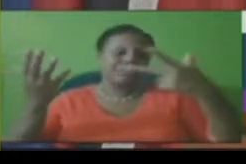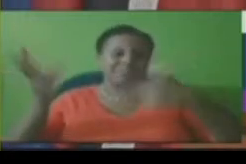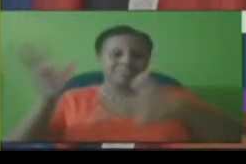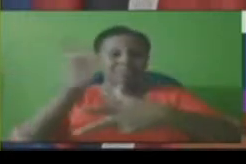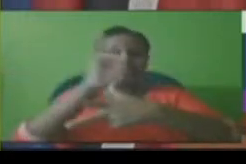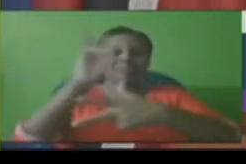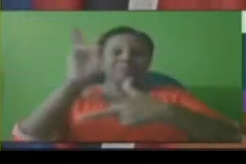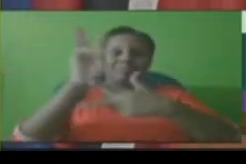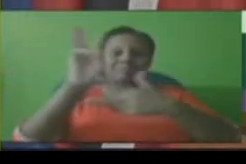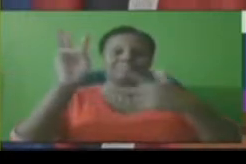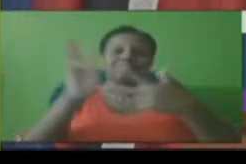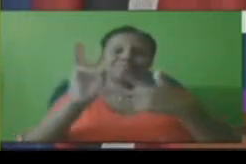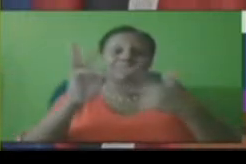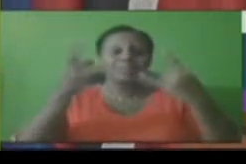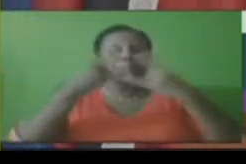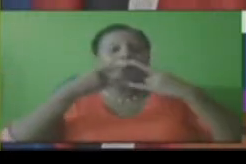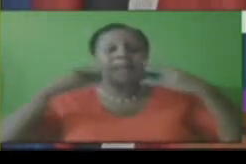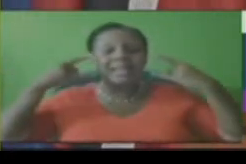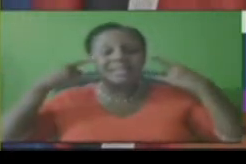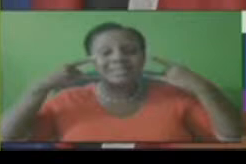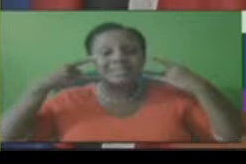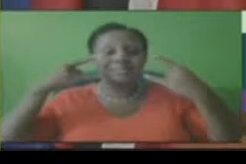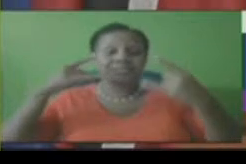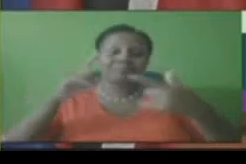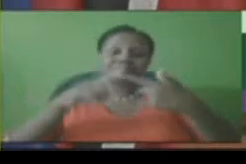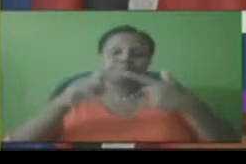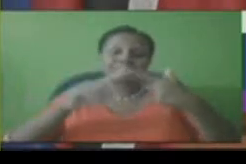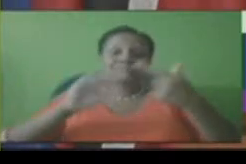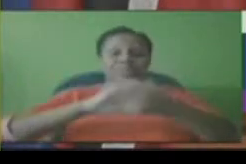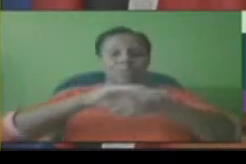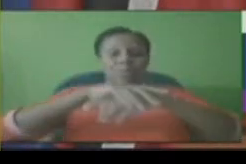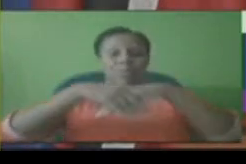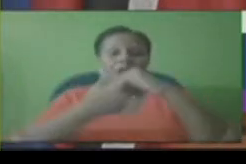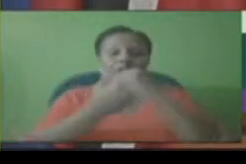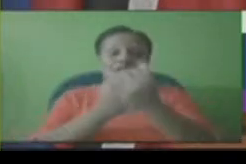Wash your hands properly. And remember,